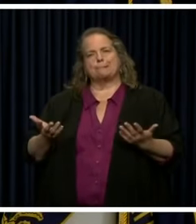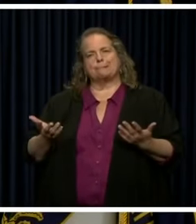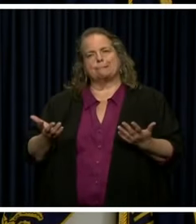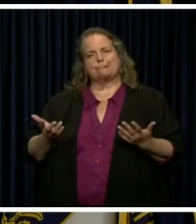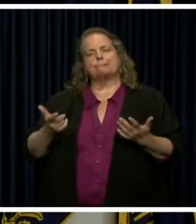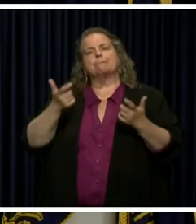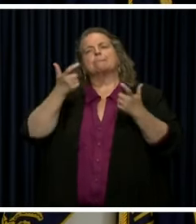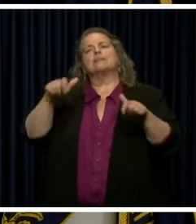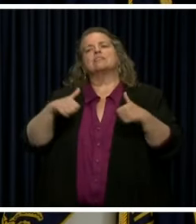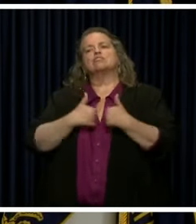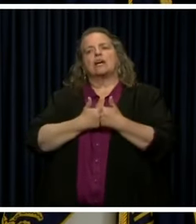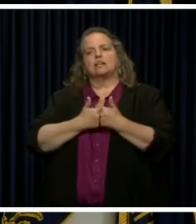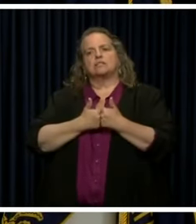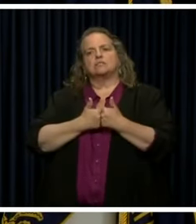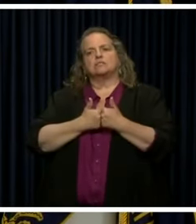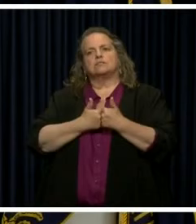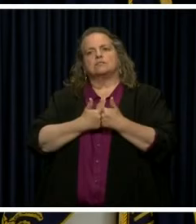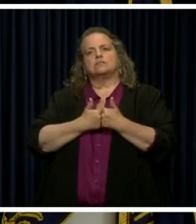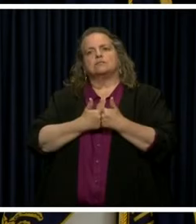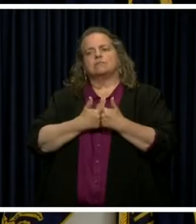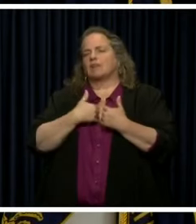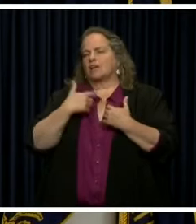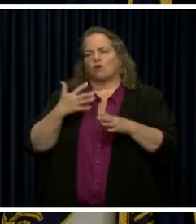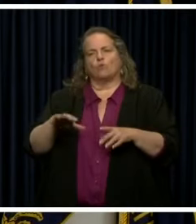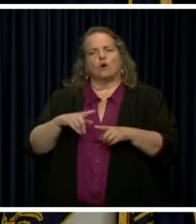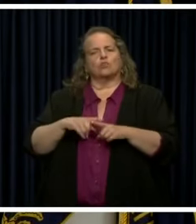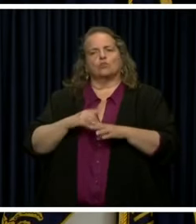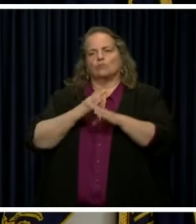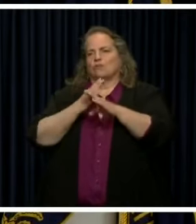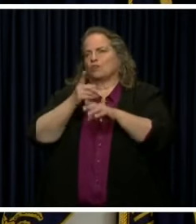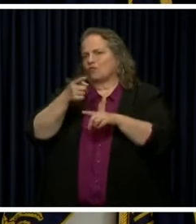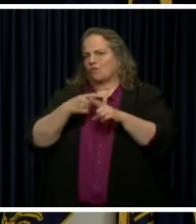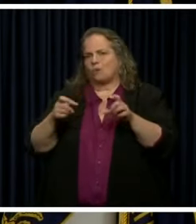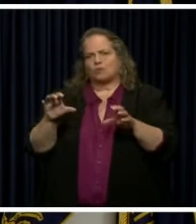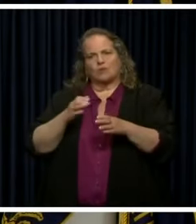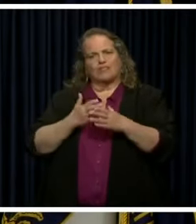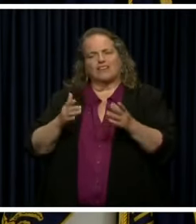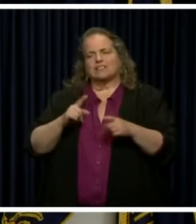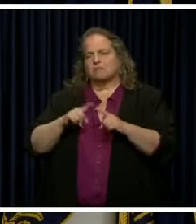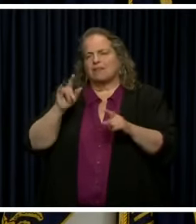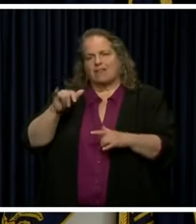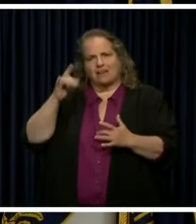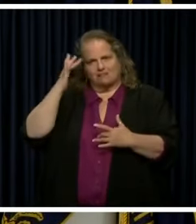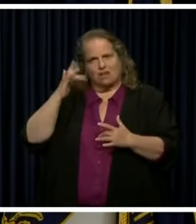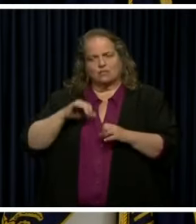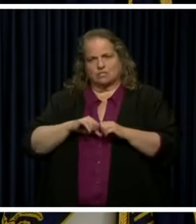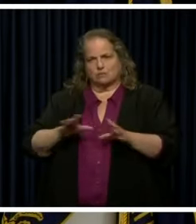it's not wanting to keep people from doing things. It's just that we know there's a very aggressive virus that spreads out there.